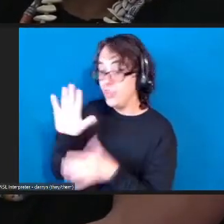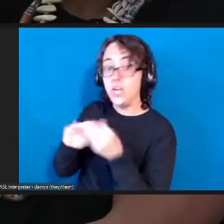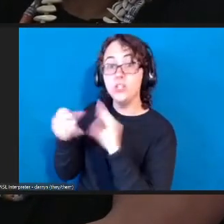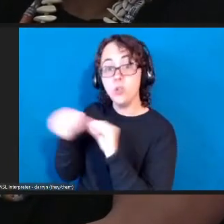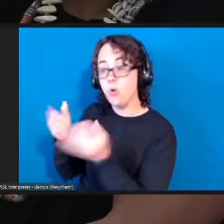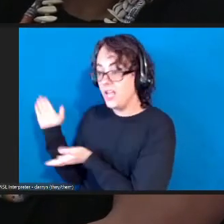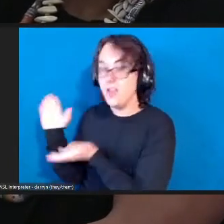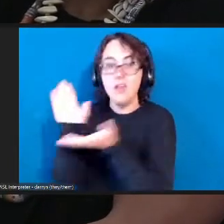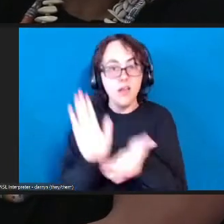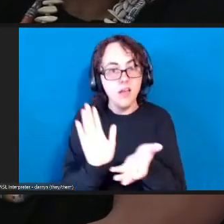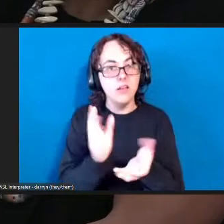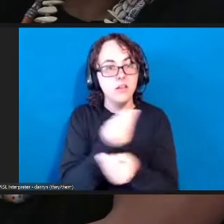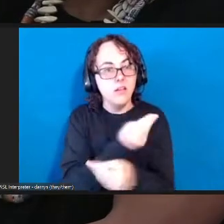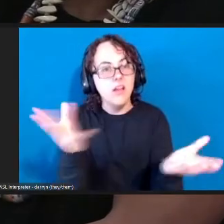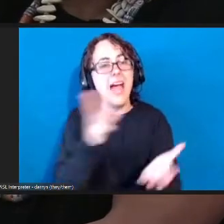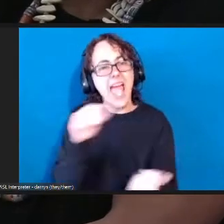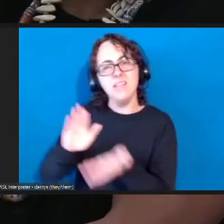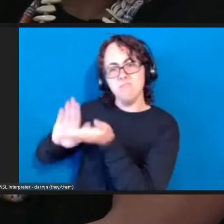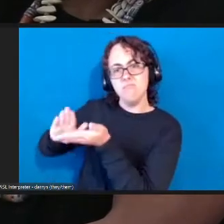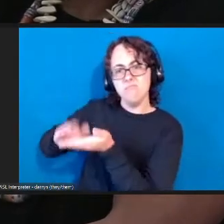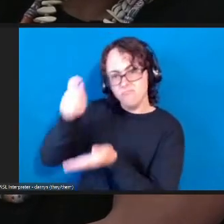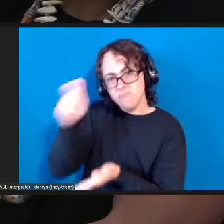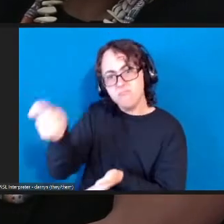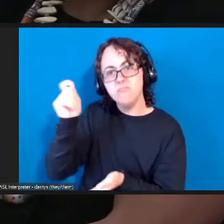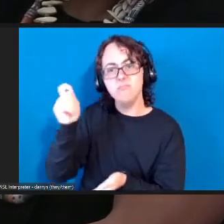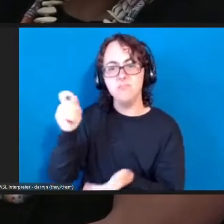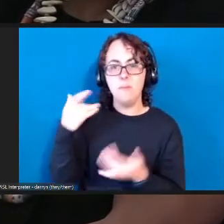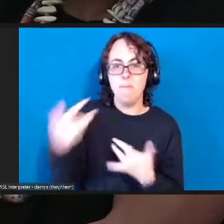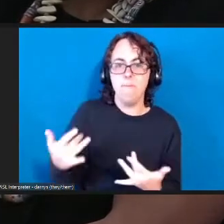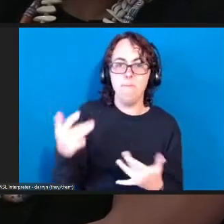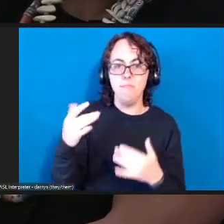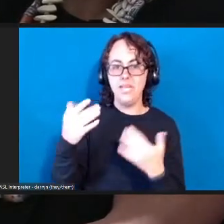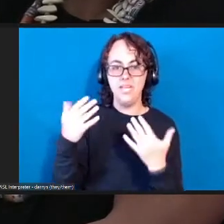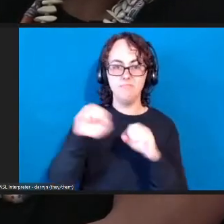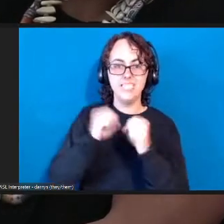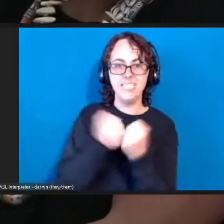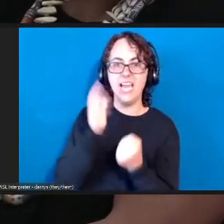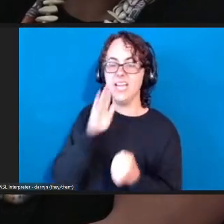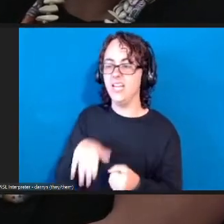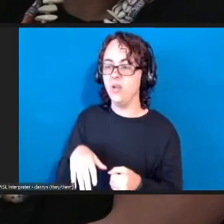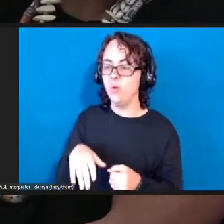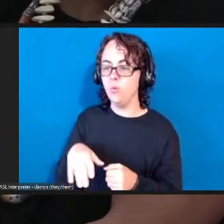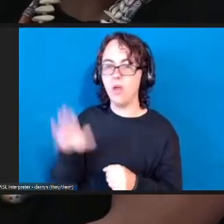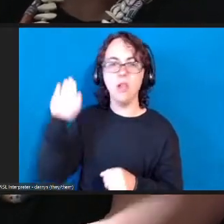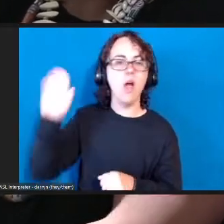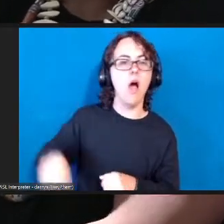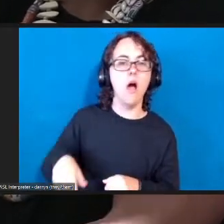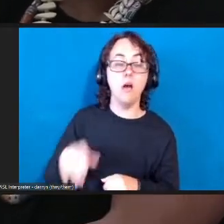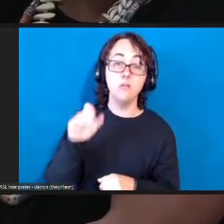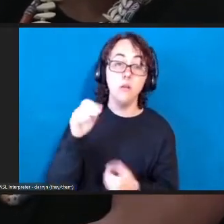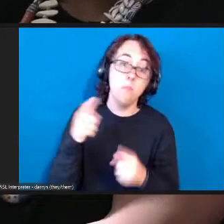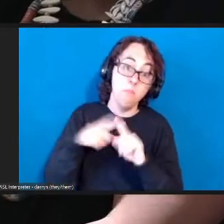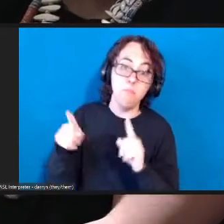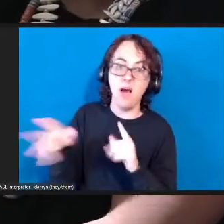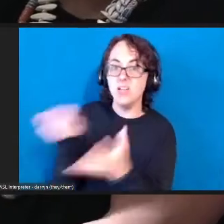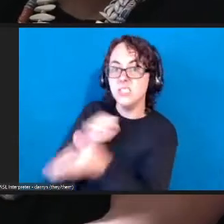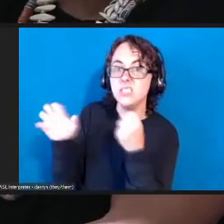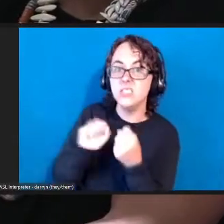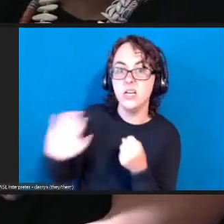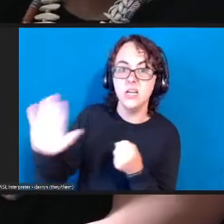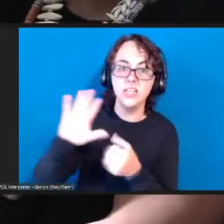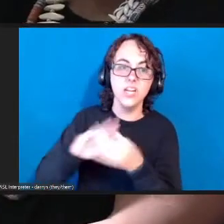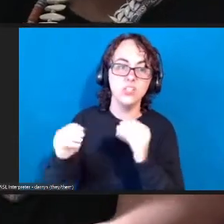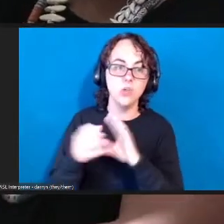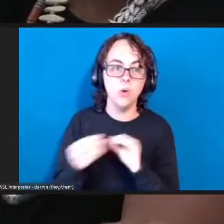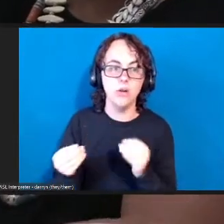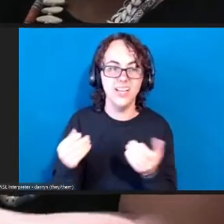culture ends up taking from, right? And pulling from, like you mentioned, like people going out to the clubs, and then all of a sudden it's like a